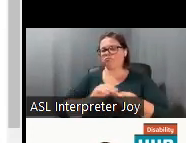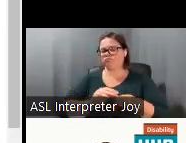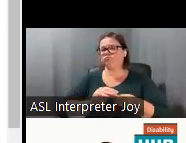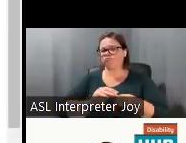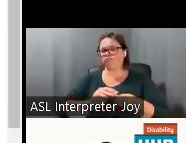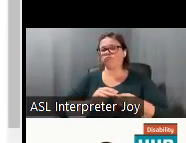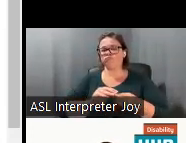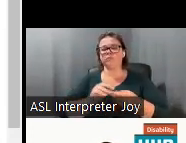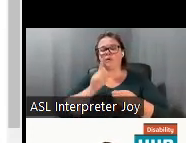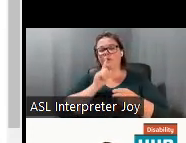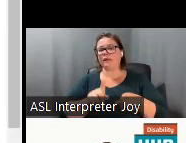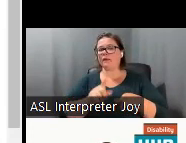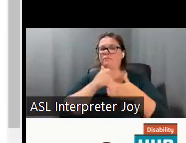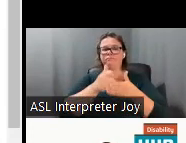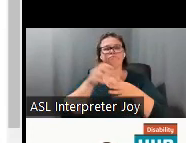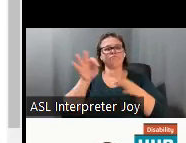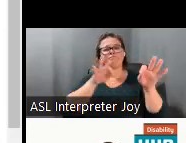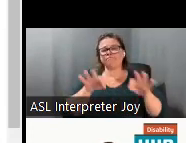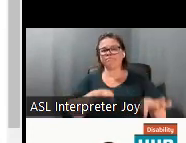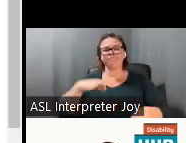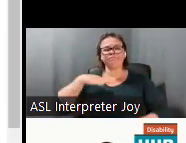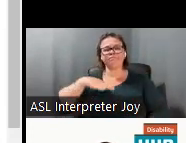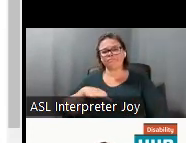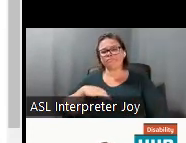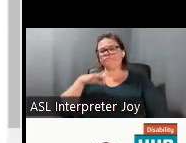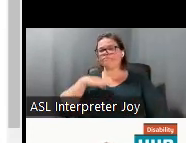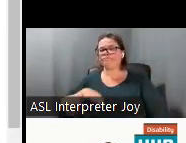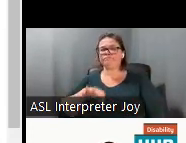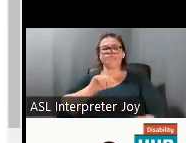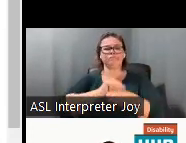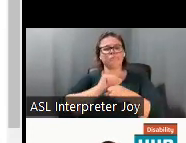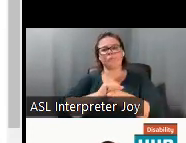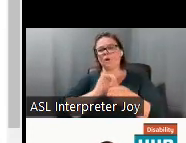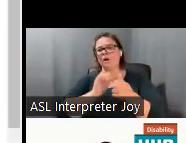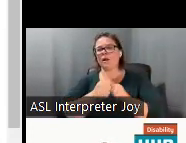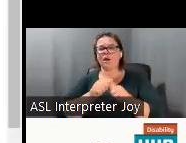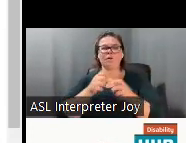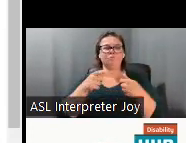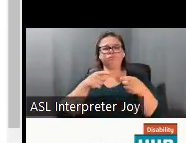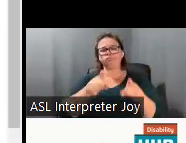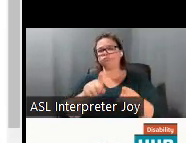that break down these benefits in work and benefits in youth,